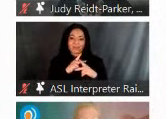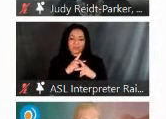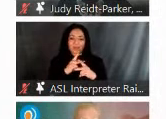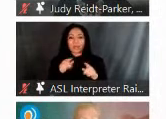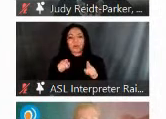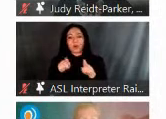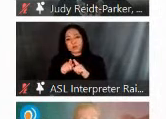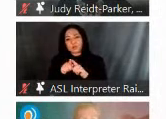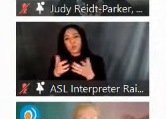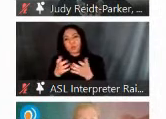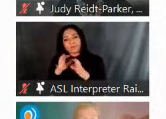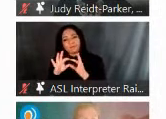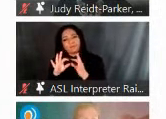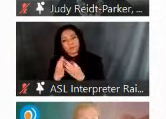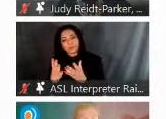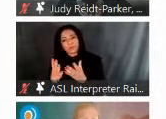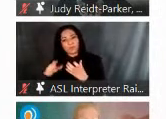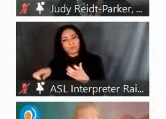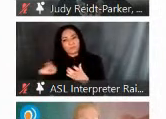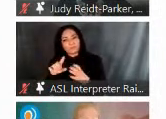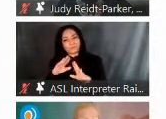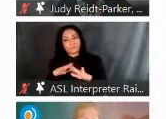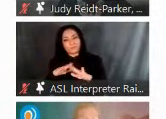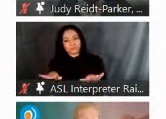children. Next slide.